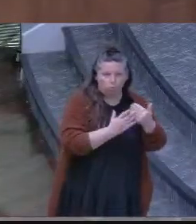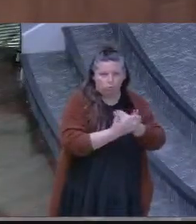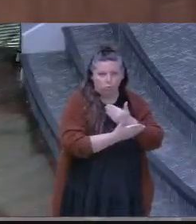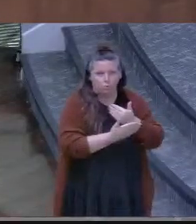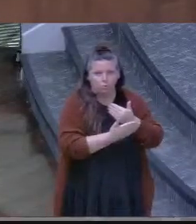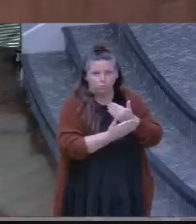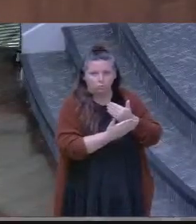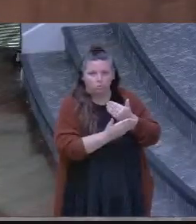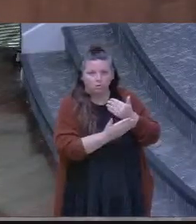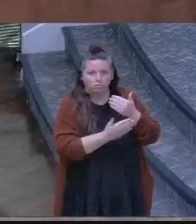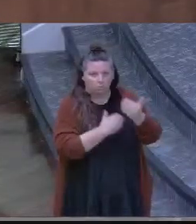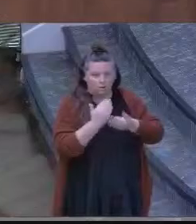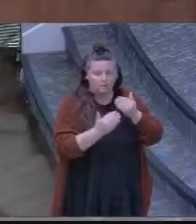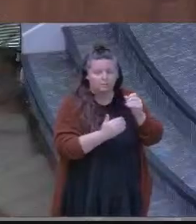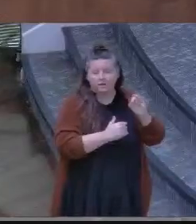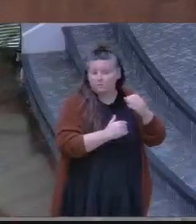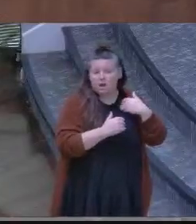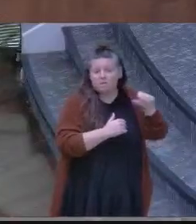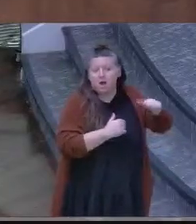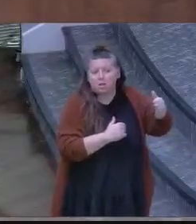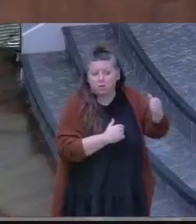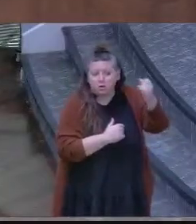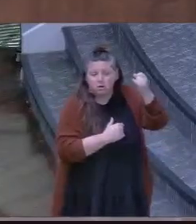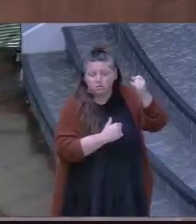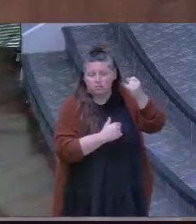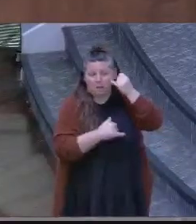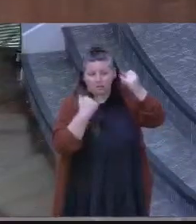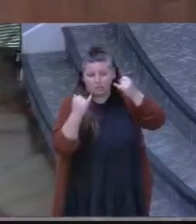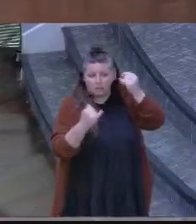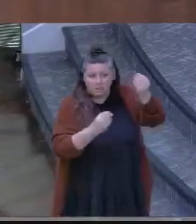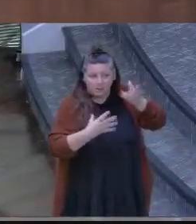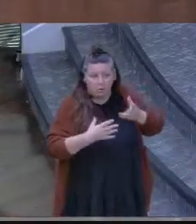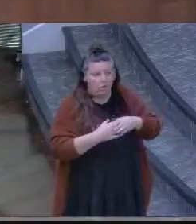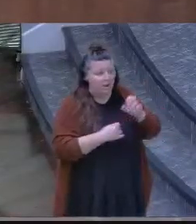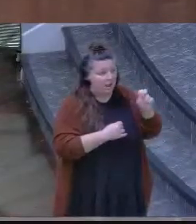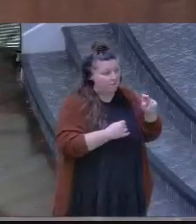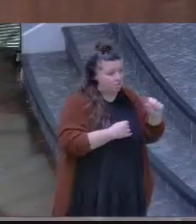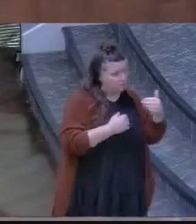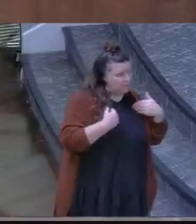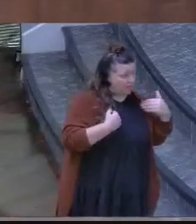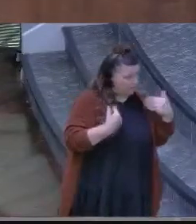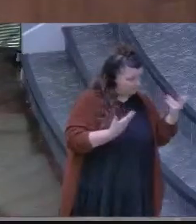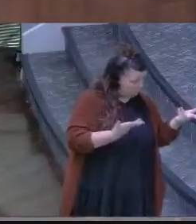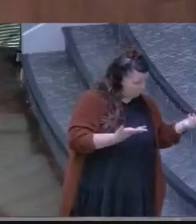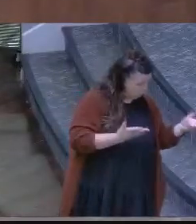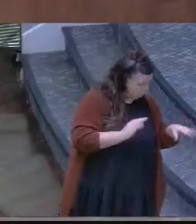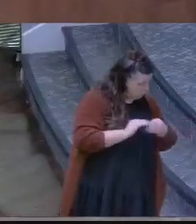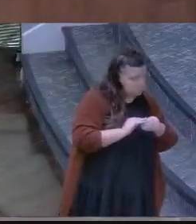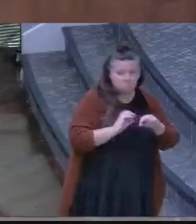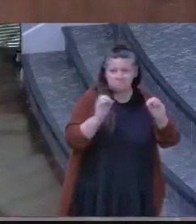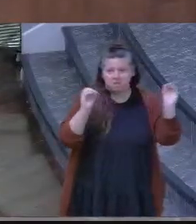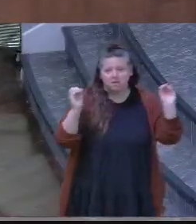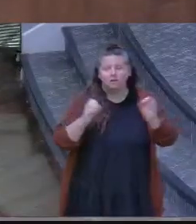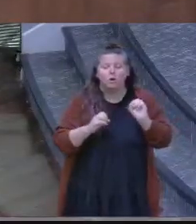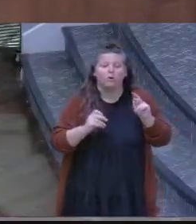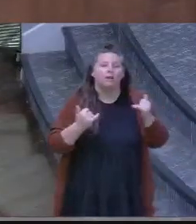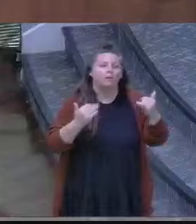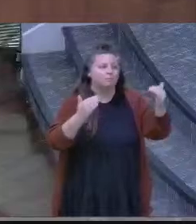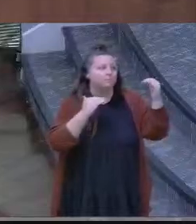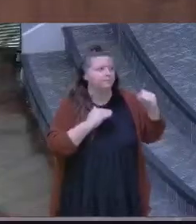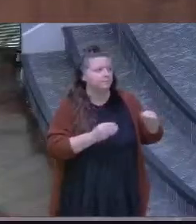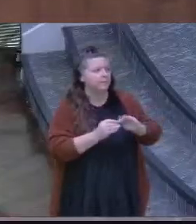me know. Dr. Evans, do you have anything? I do not, ma'am. Okay. All right. So we will now move to item